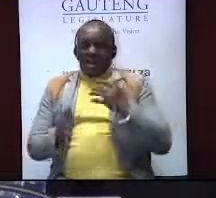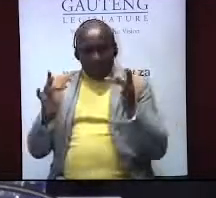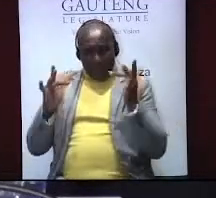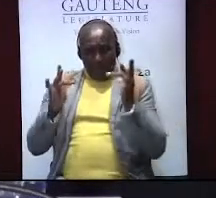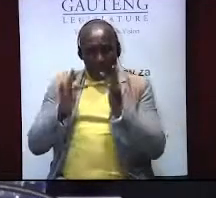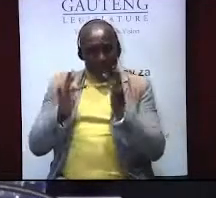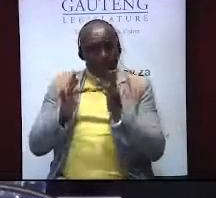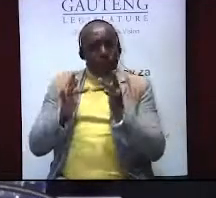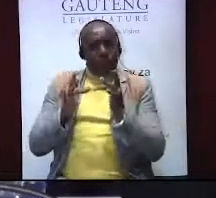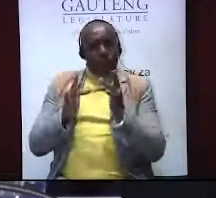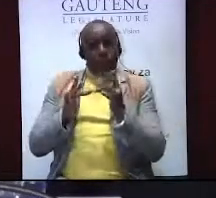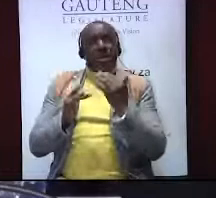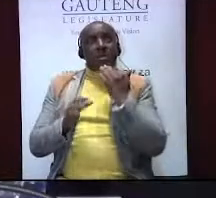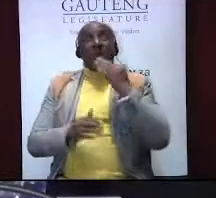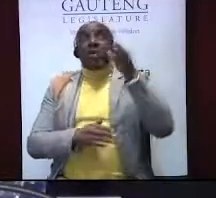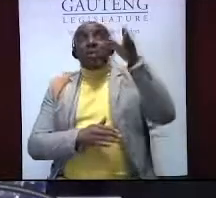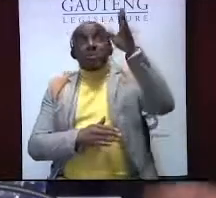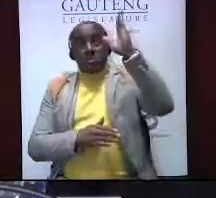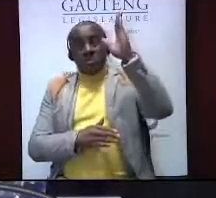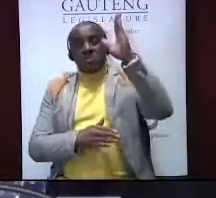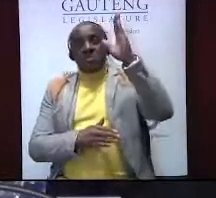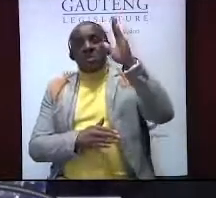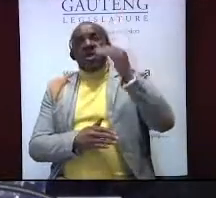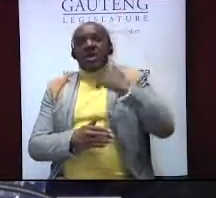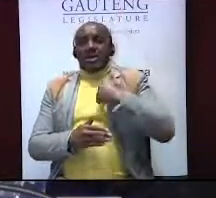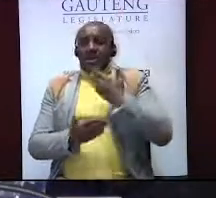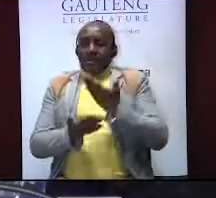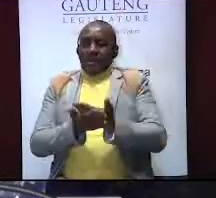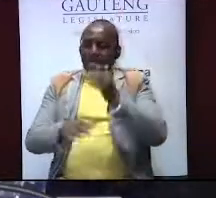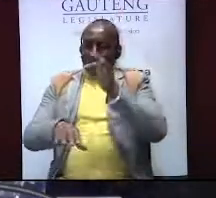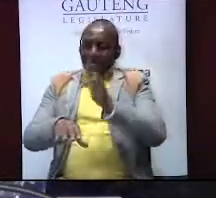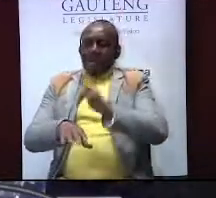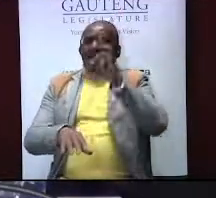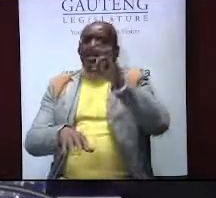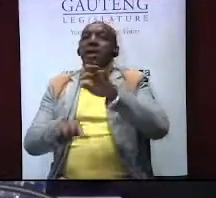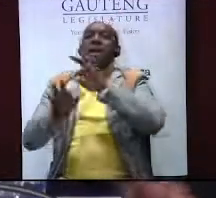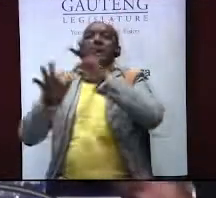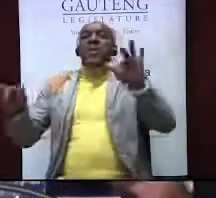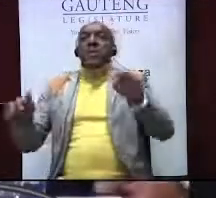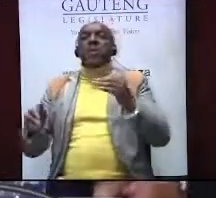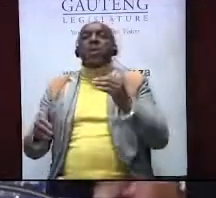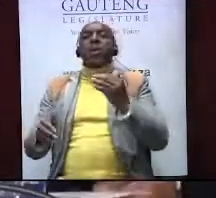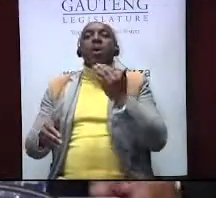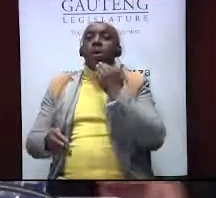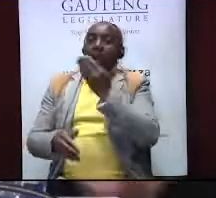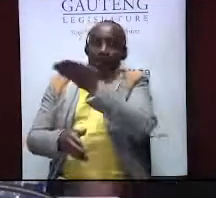the utmost God that we can touch his people in the communities?